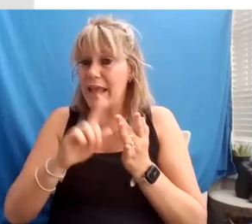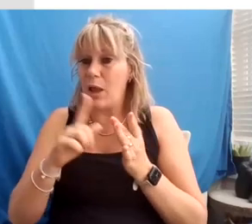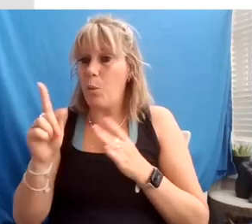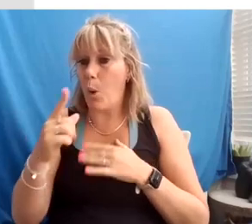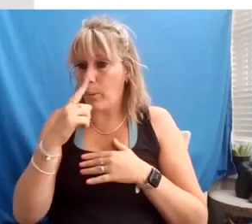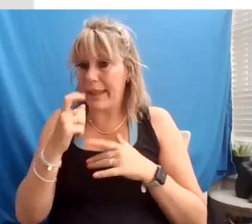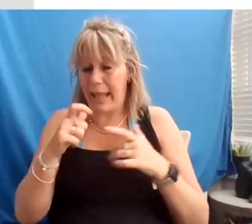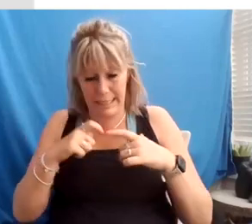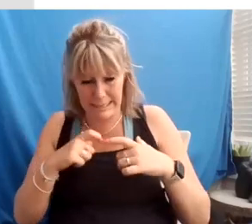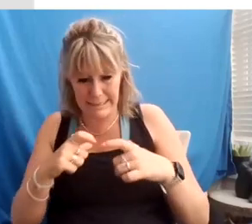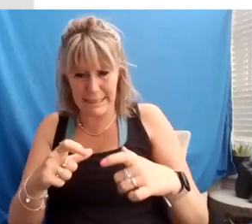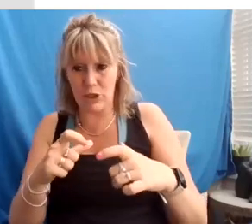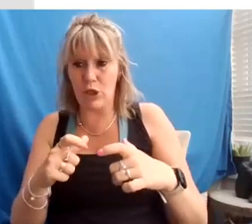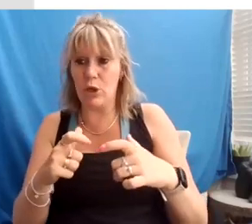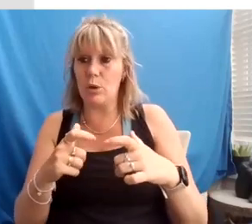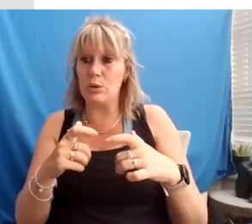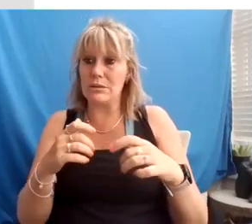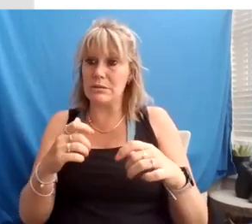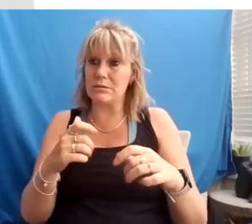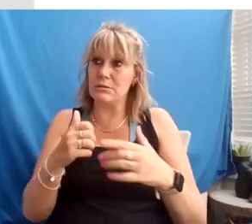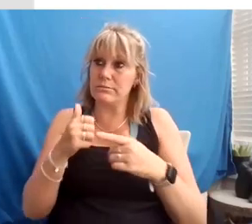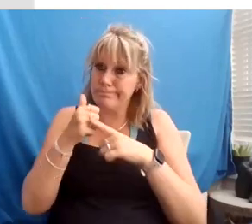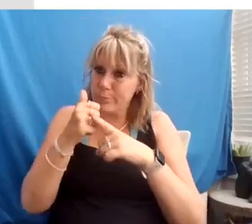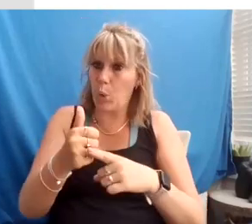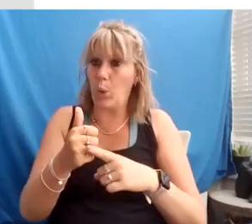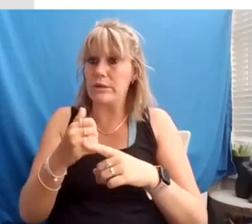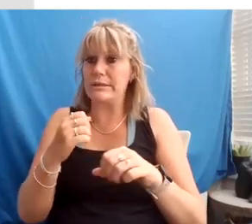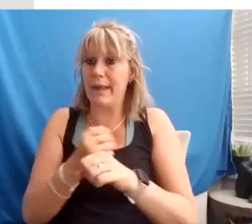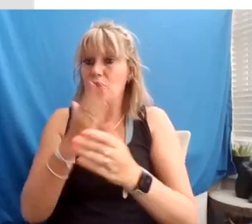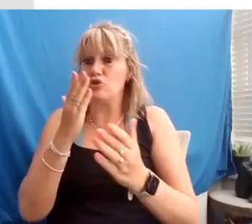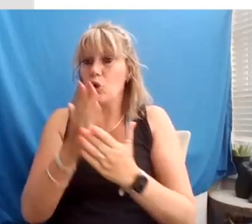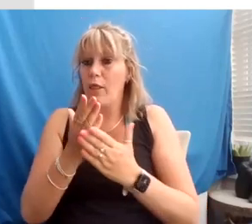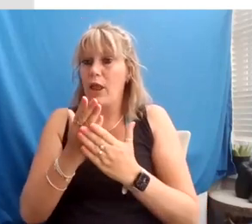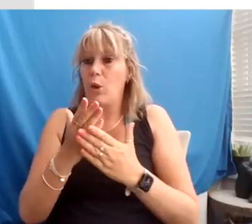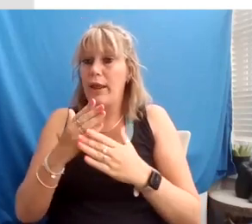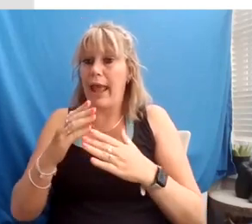sure that you get a new physical space for arts and wellbeing, because I know that